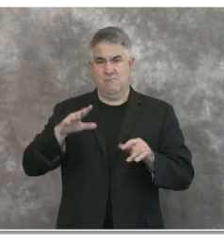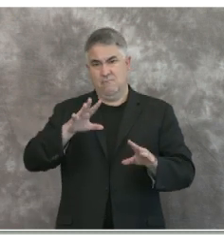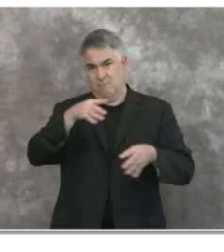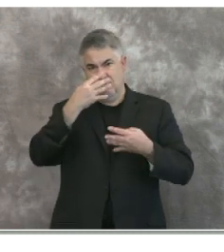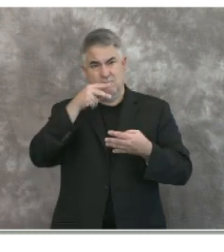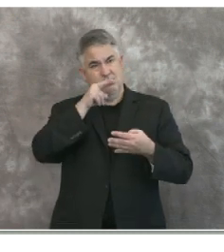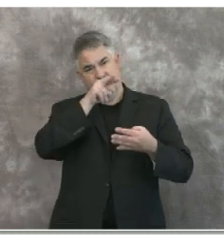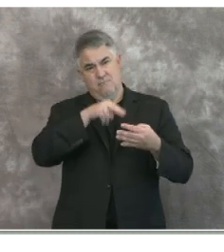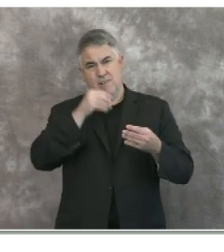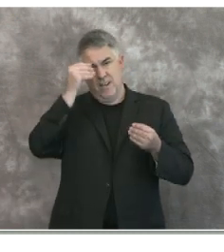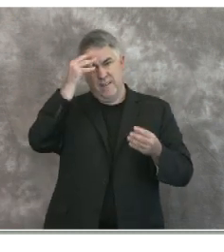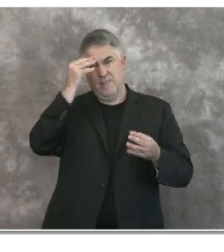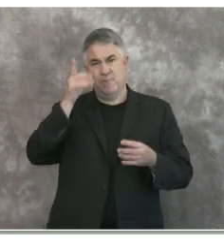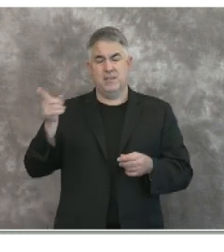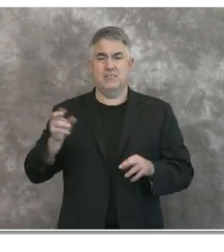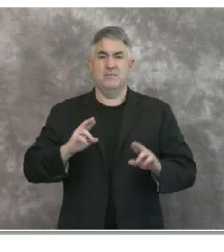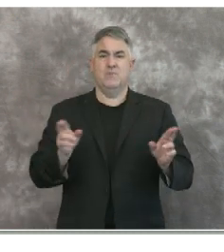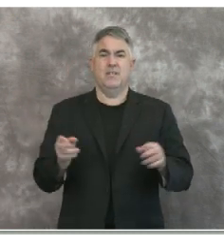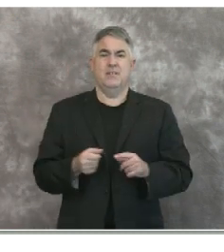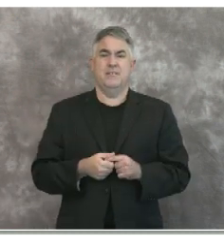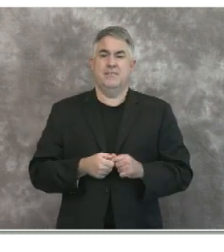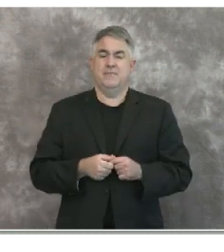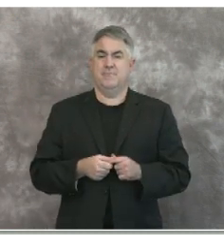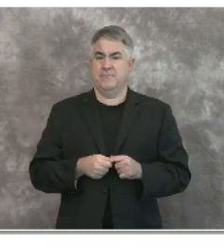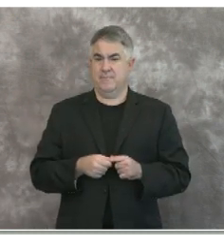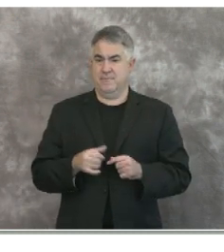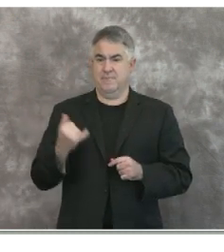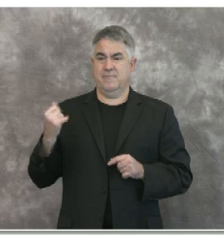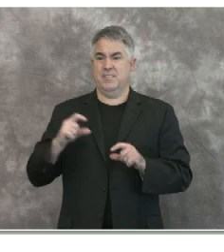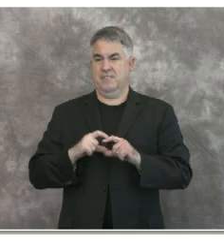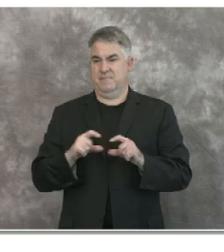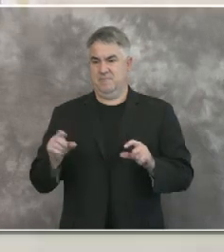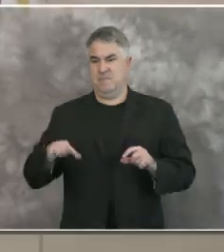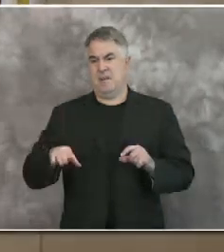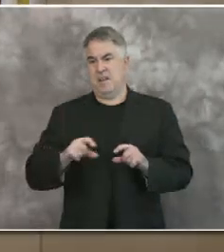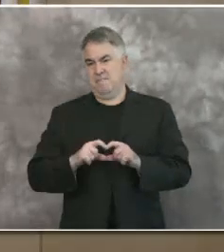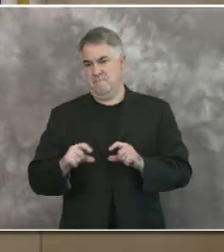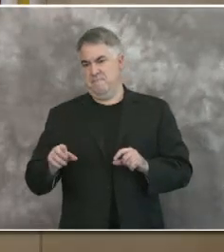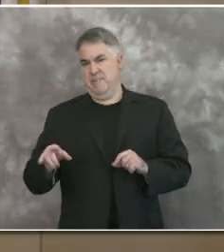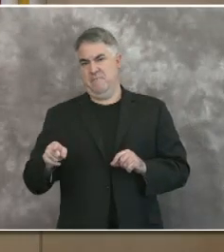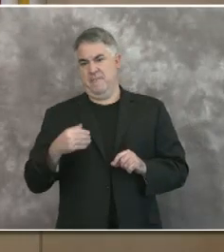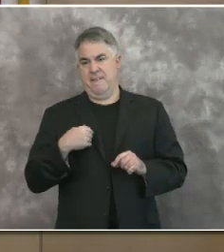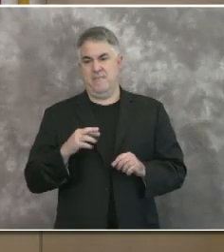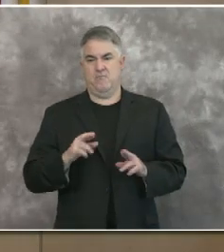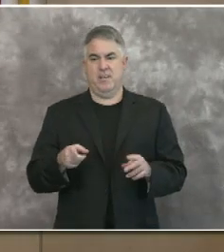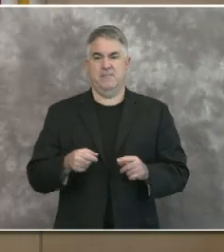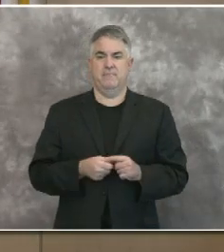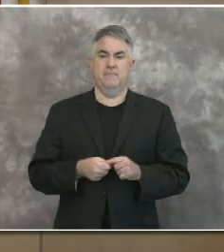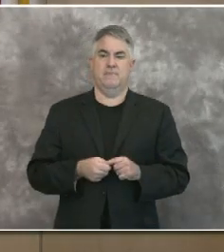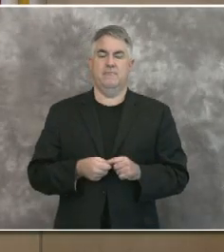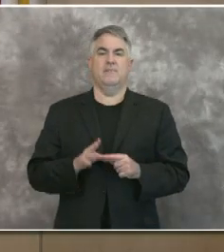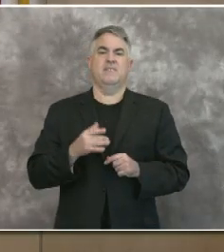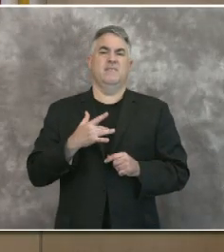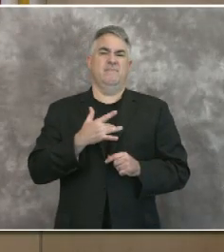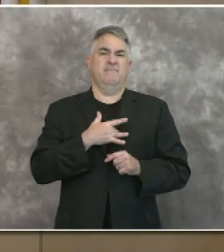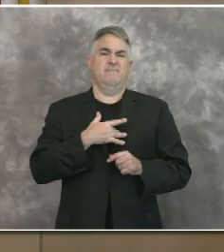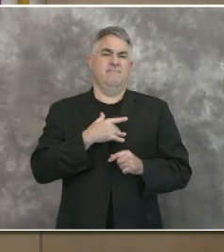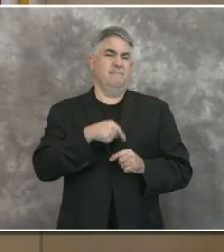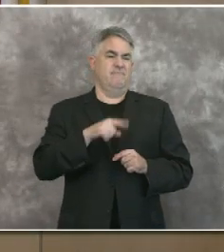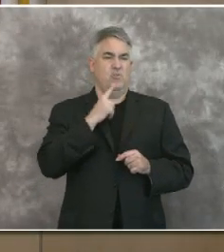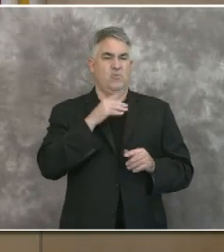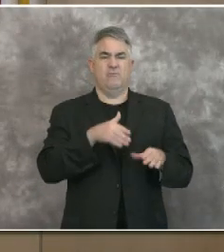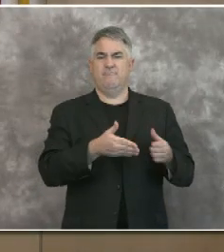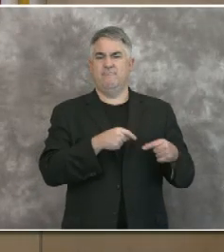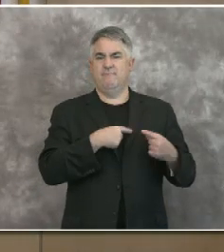screen and in the sign in front of me. I again would like to express my sincerest sympathies to the family and friends of